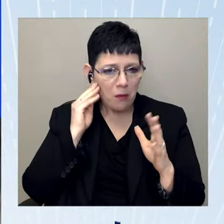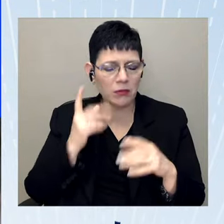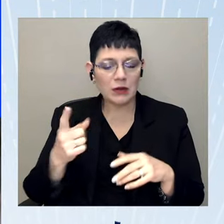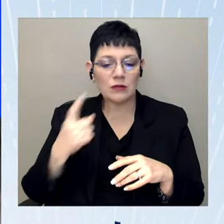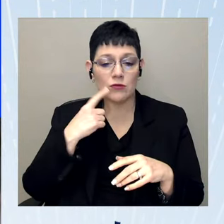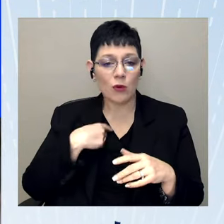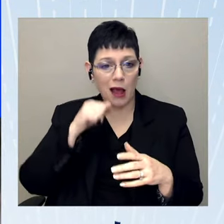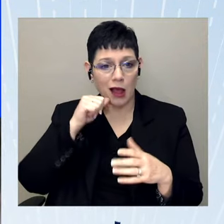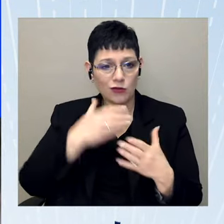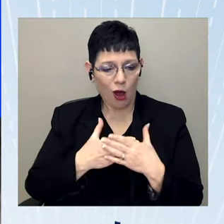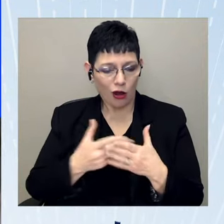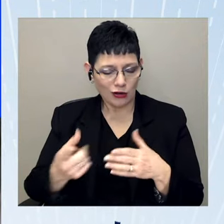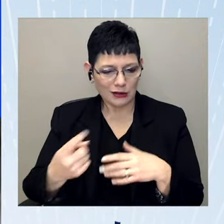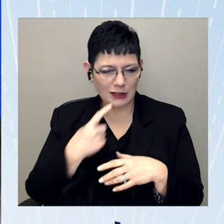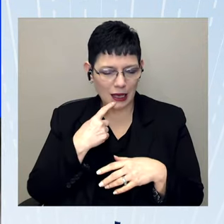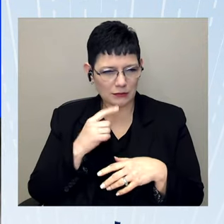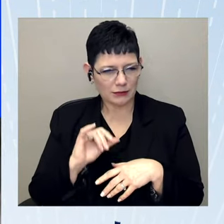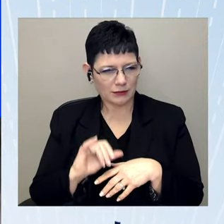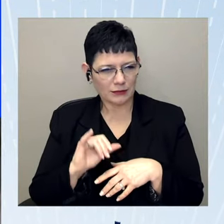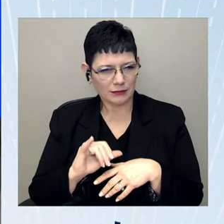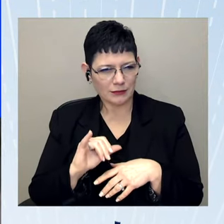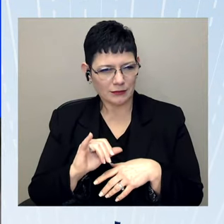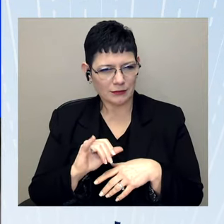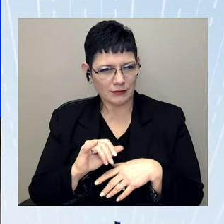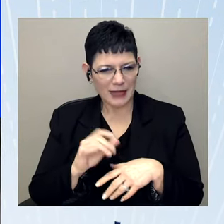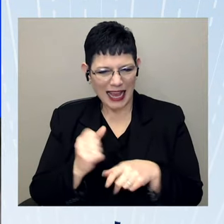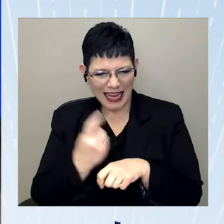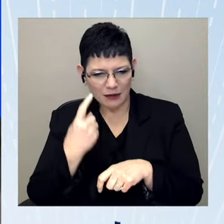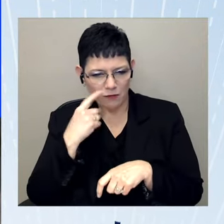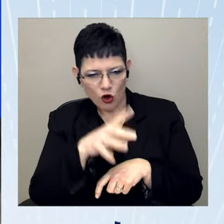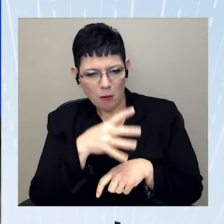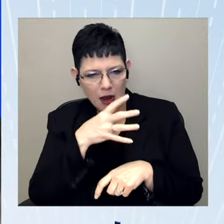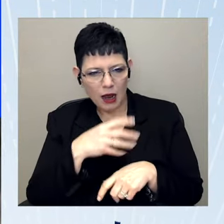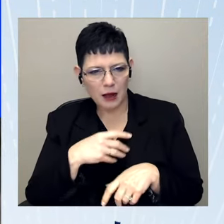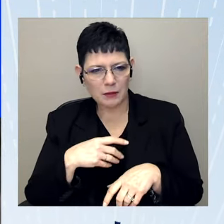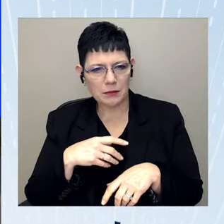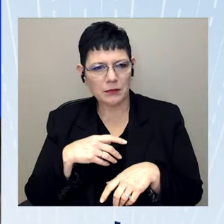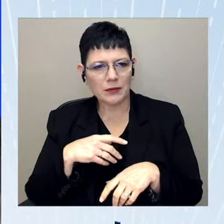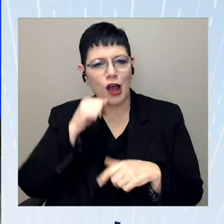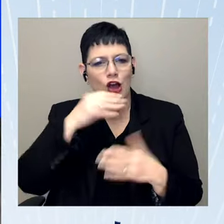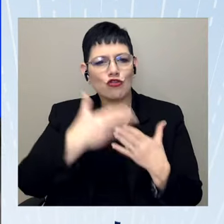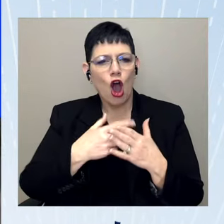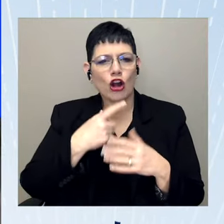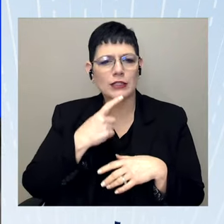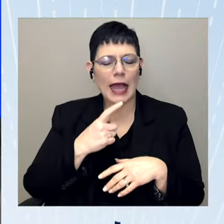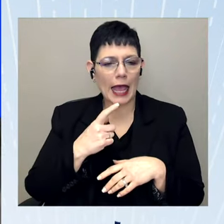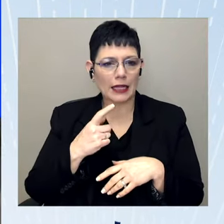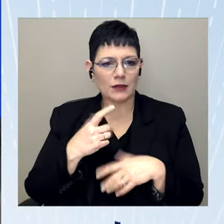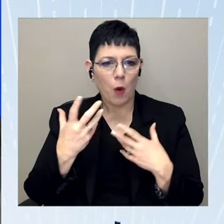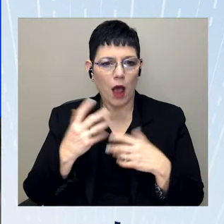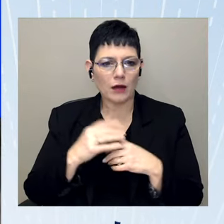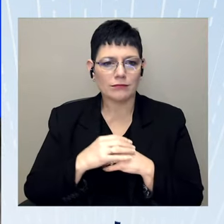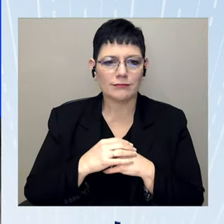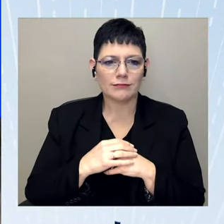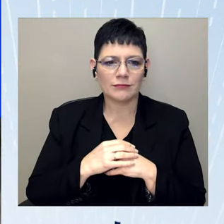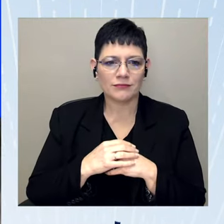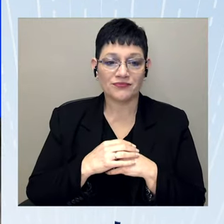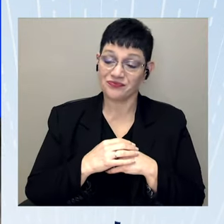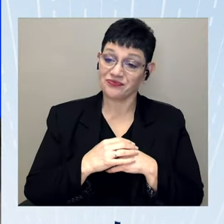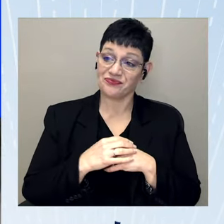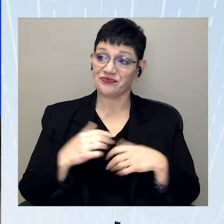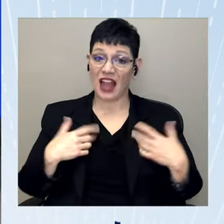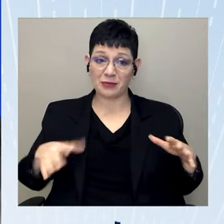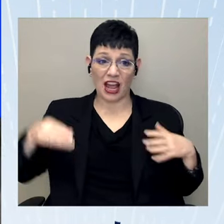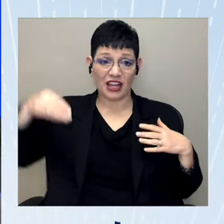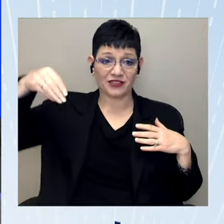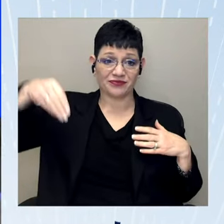said, get something for your mom. She told him without a bat of an eye, my shift is over. And